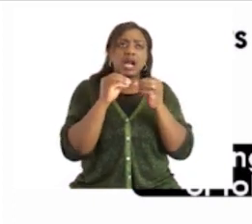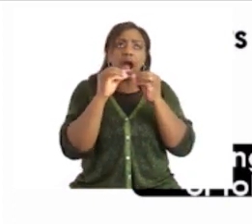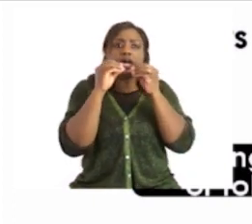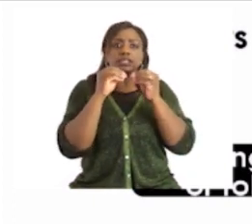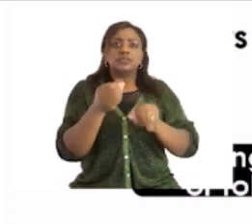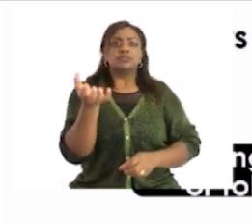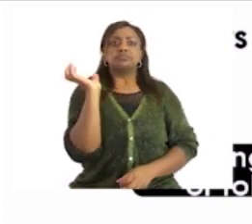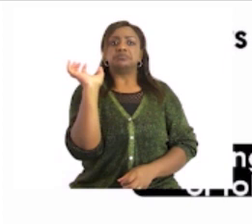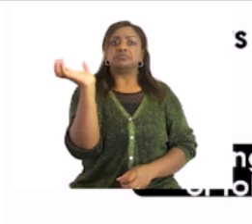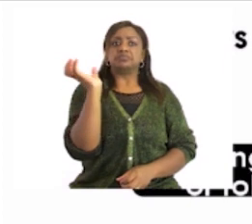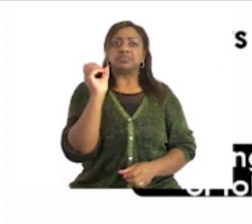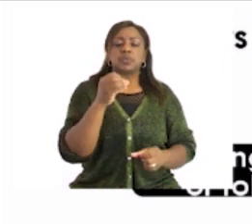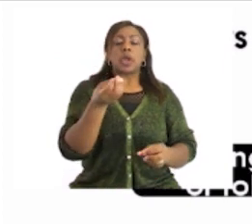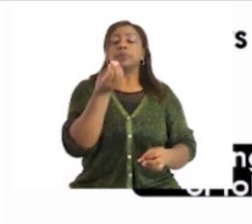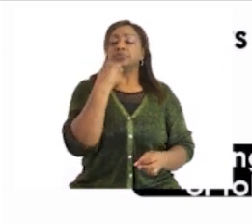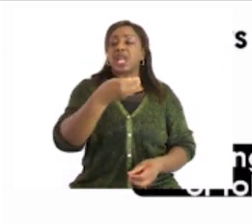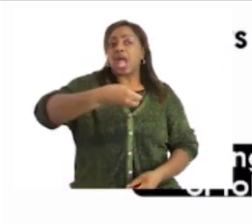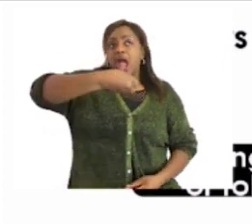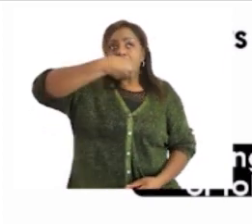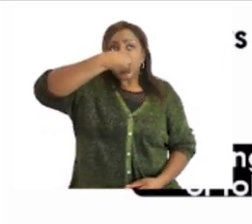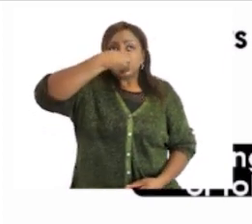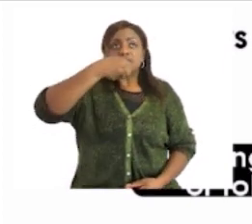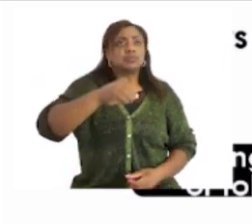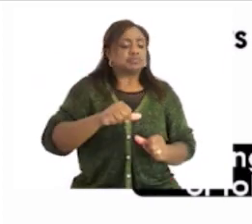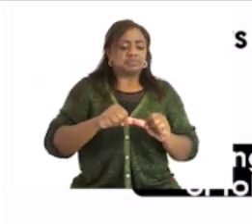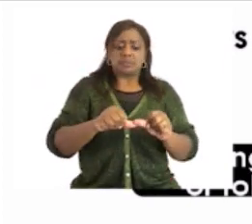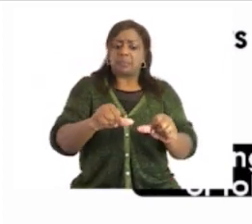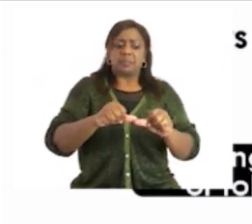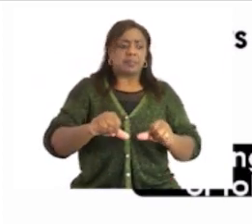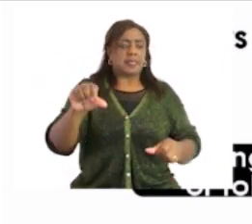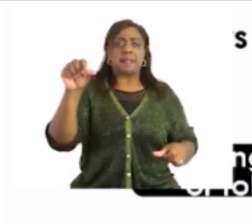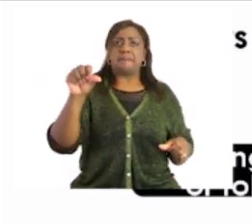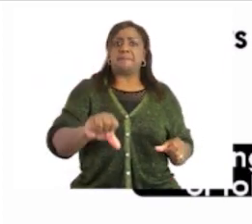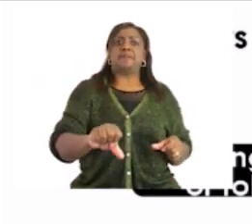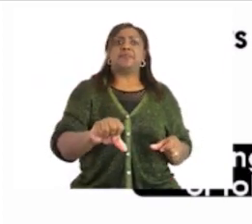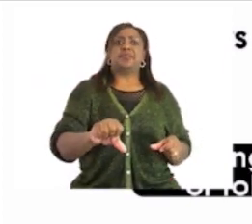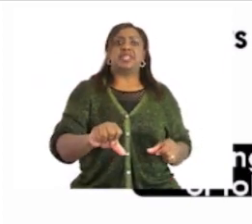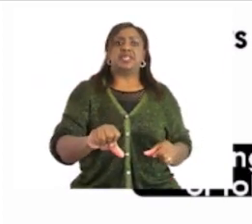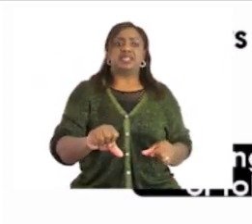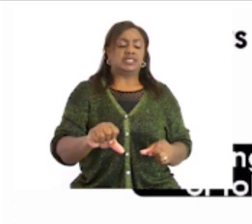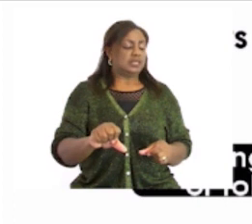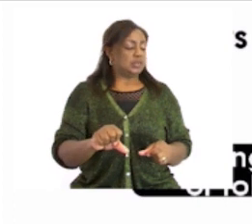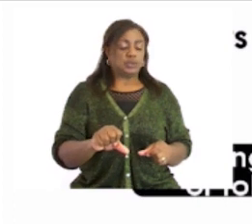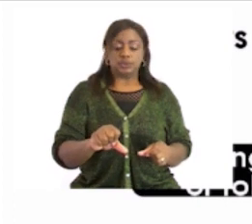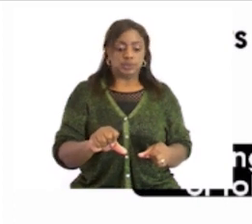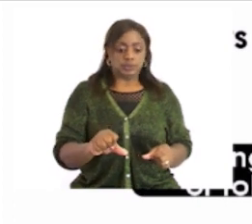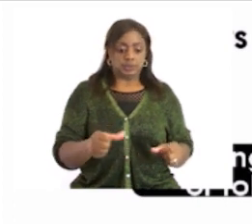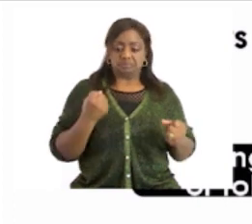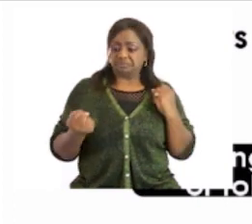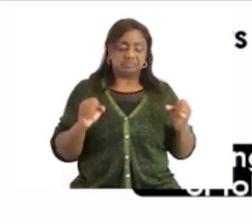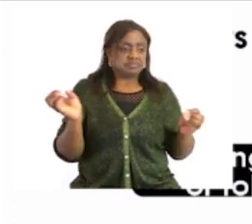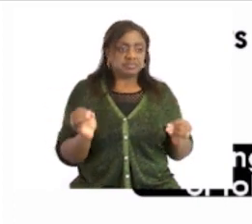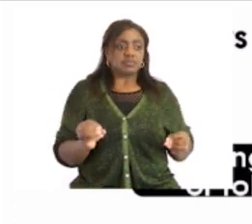can increase your health and prevent all of these illnesses. The fourth one is a poor diet. So